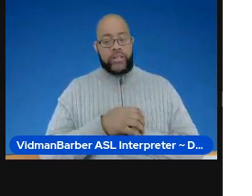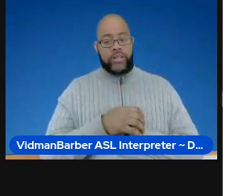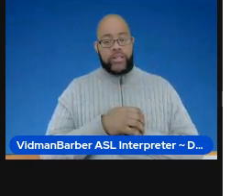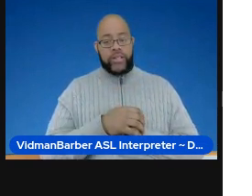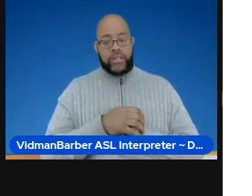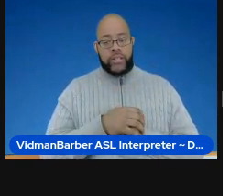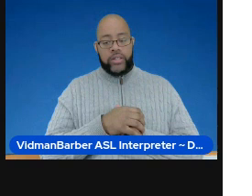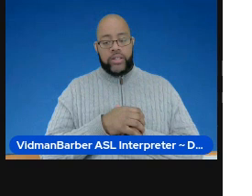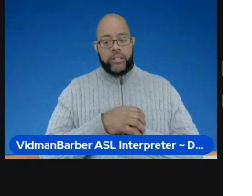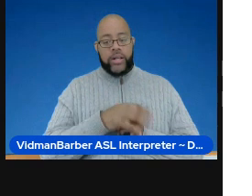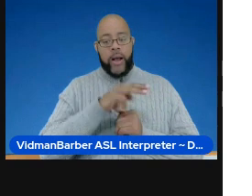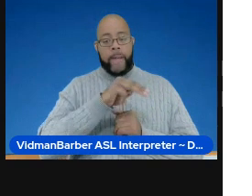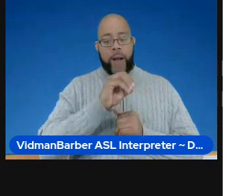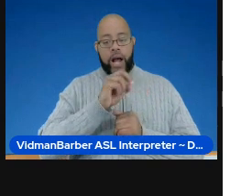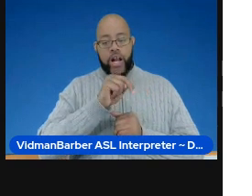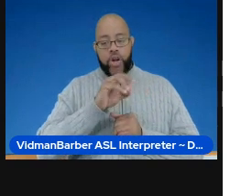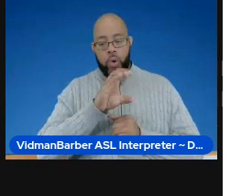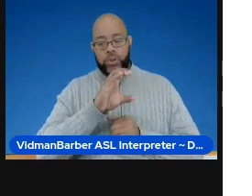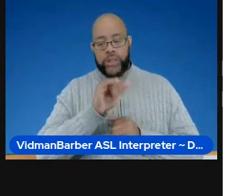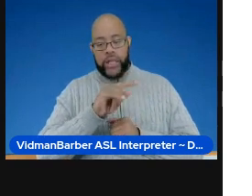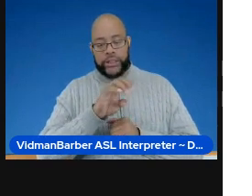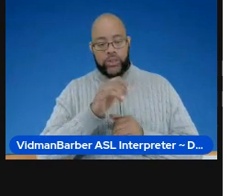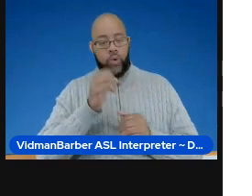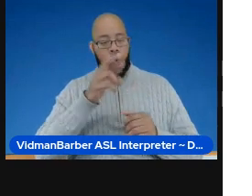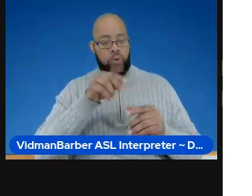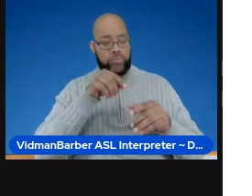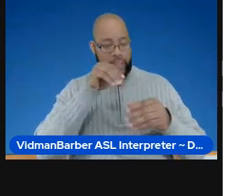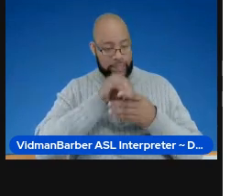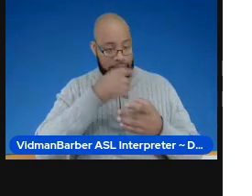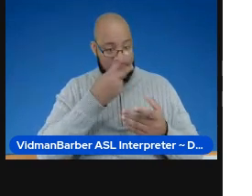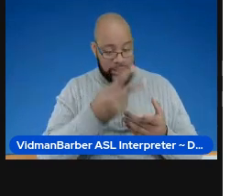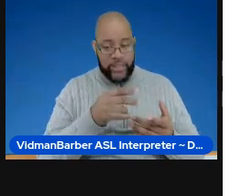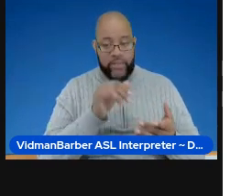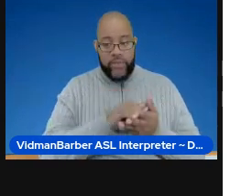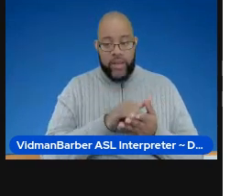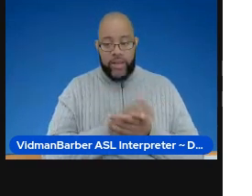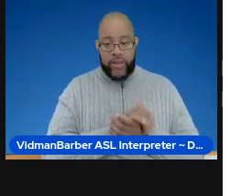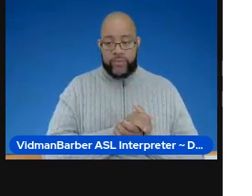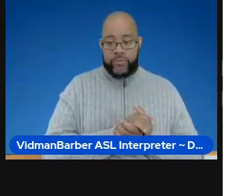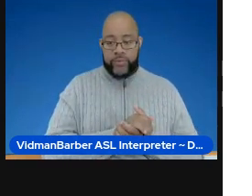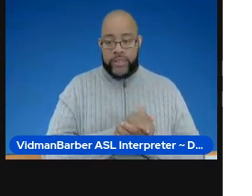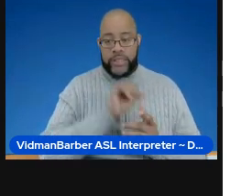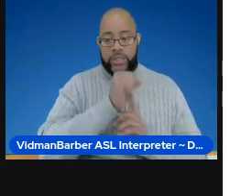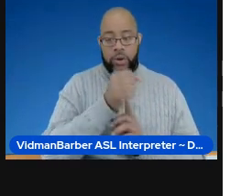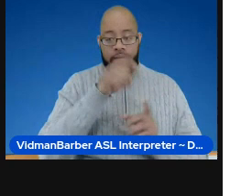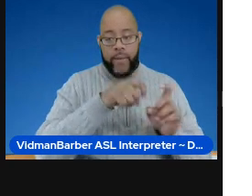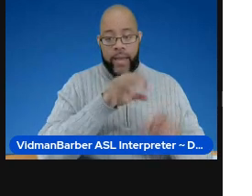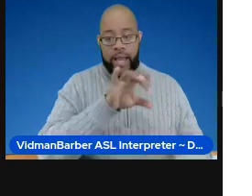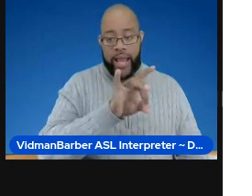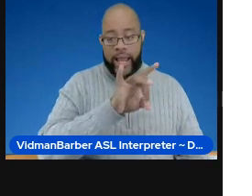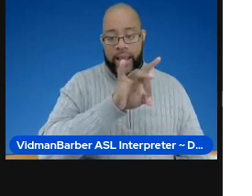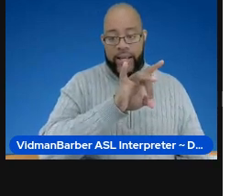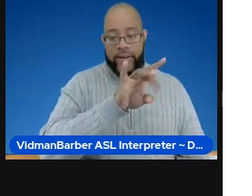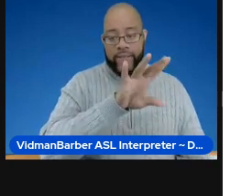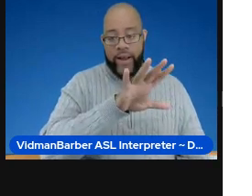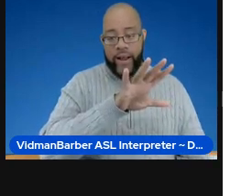monocytes, or when they're differentiated into macrophages. You can see that the conditioned media from the A549 cells